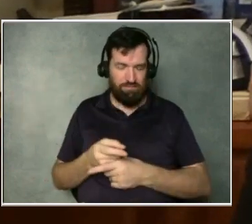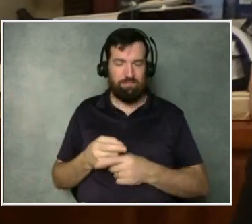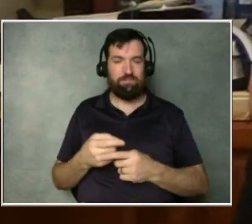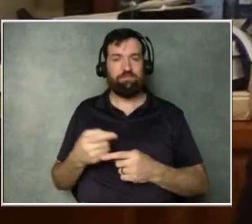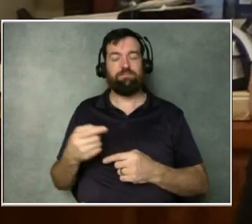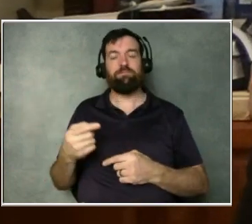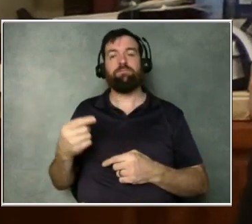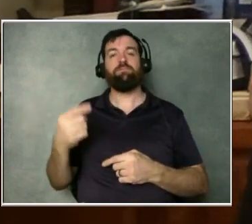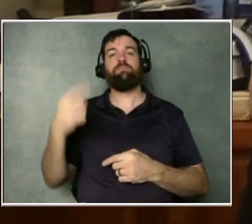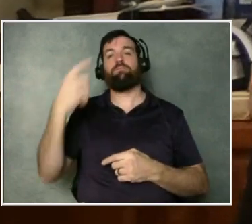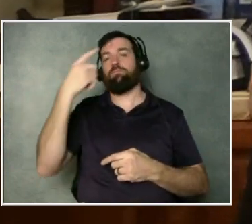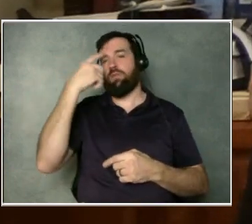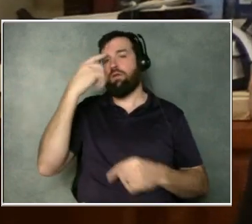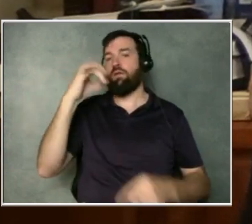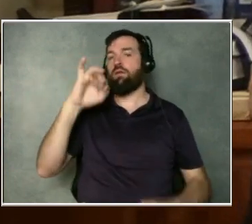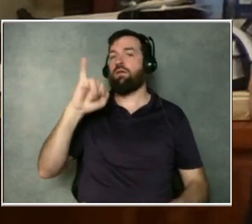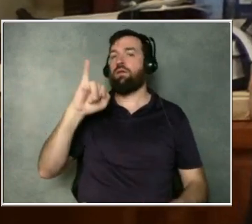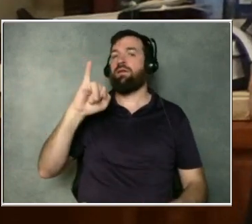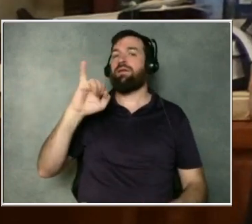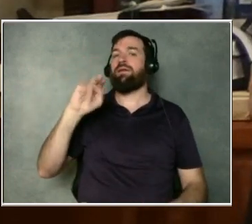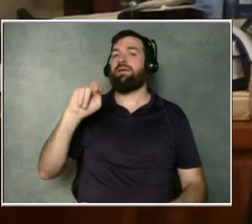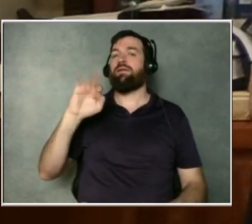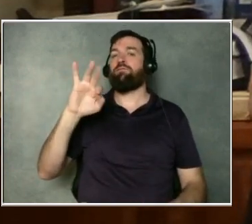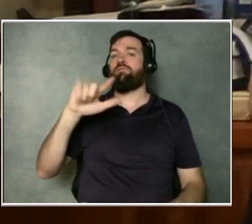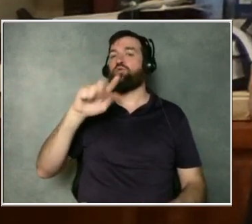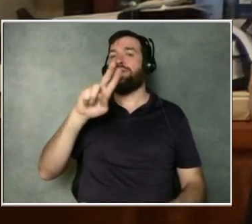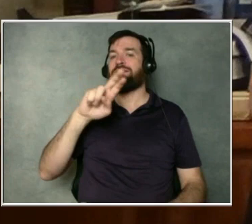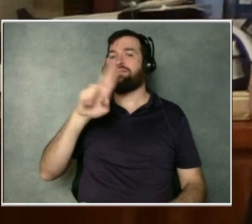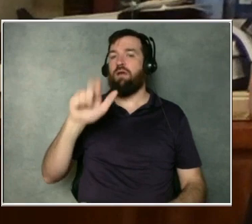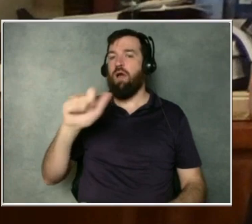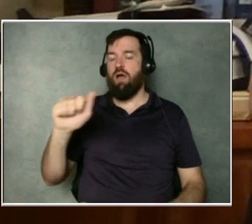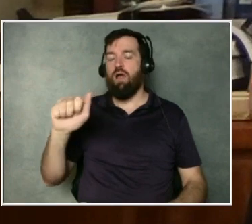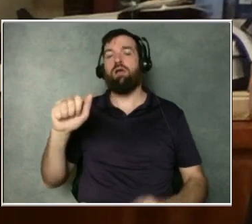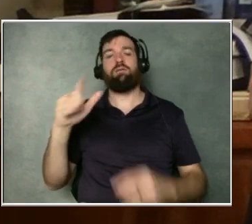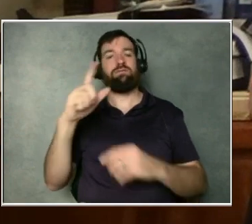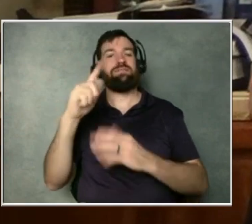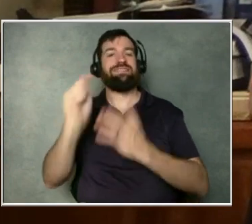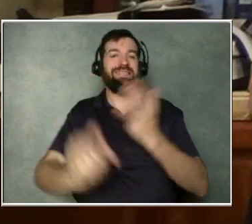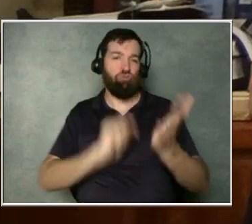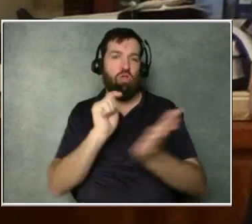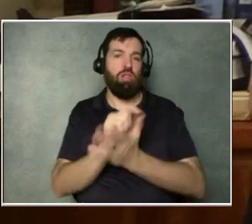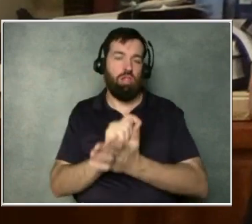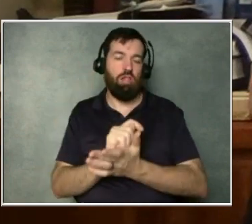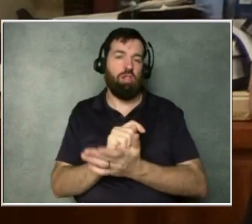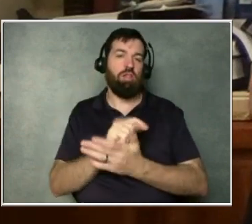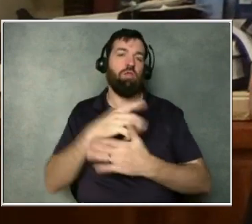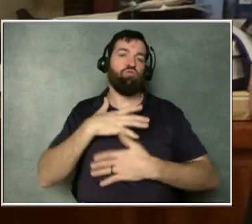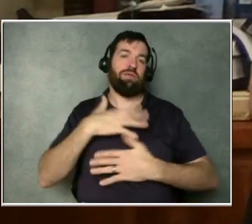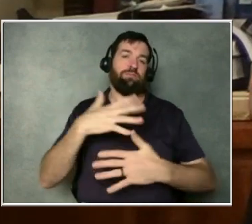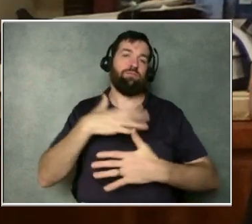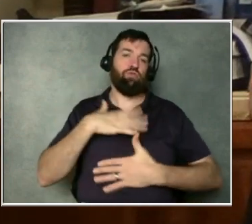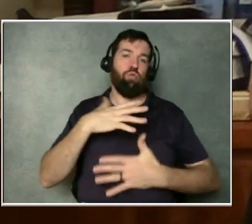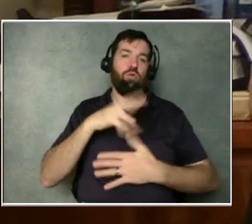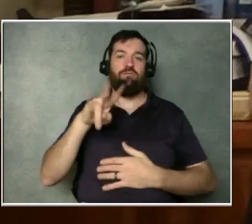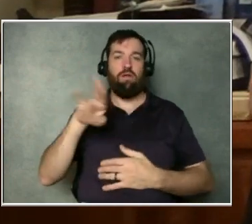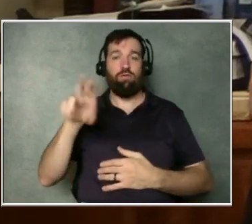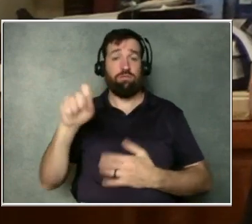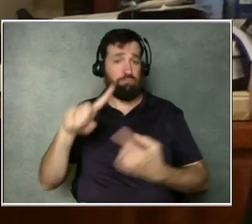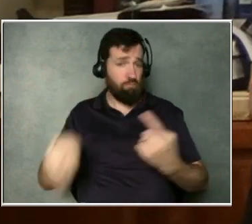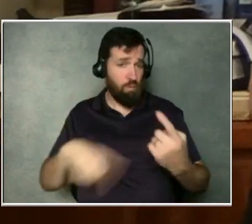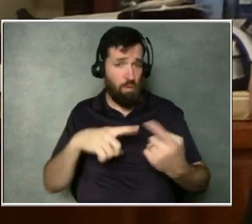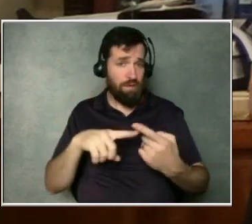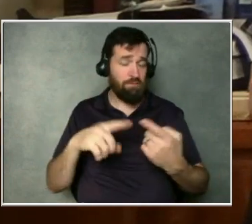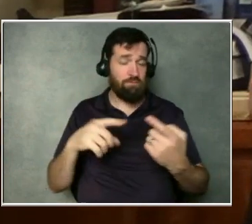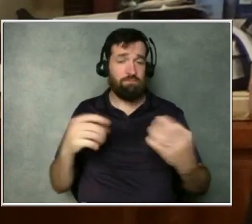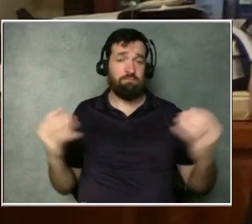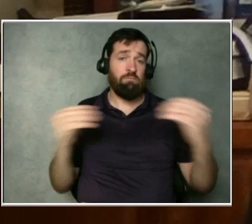it, influenza is a seasonal respiratory virus for the most part. And when is that season? It's in the